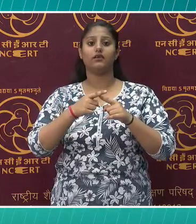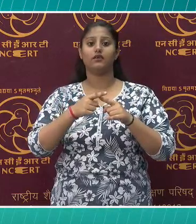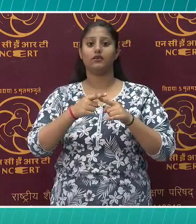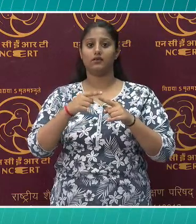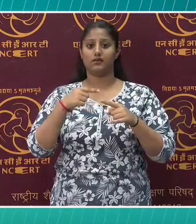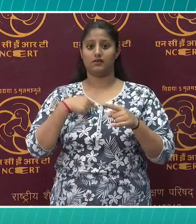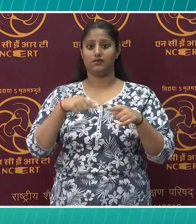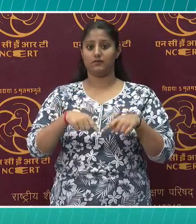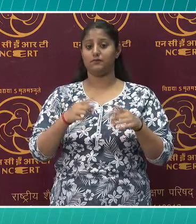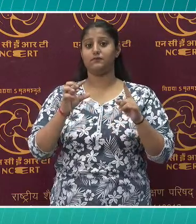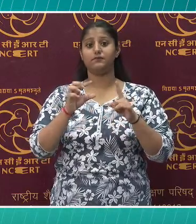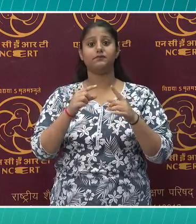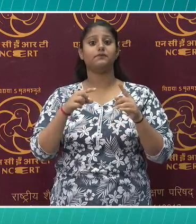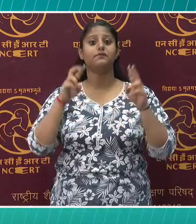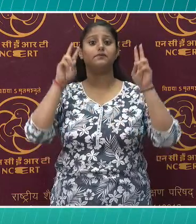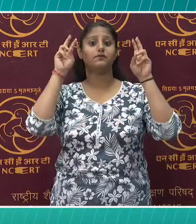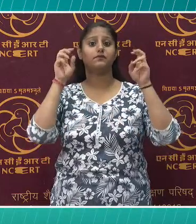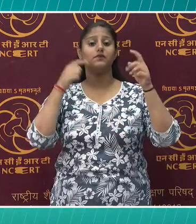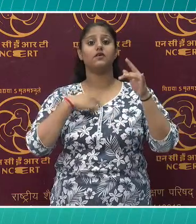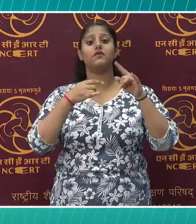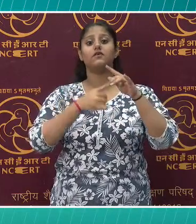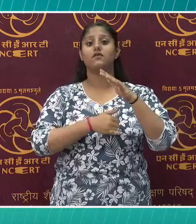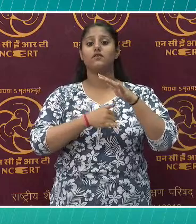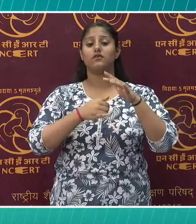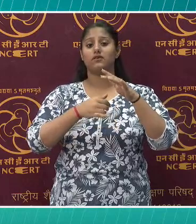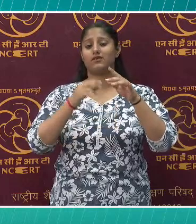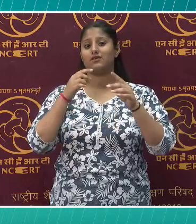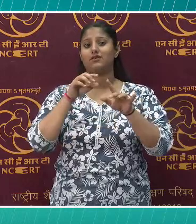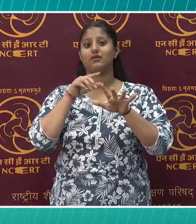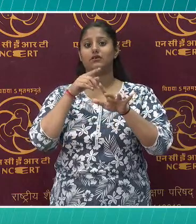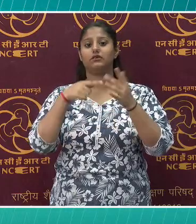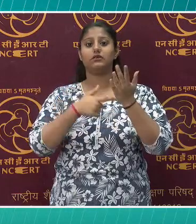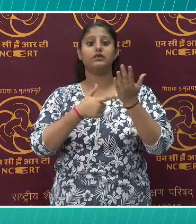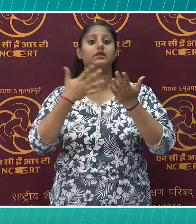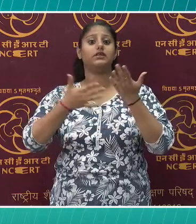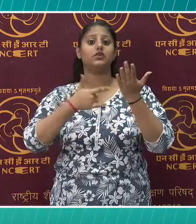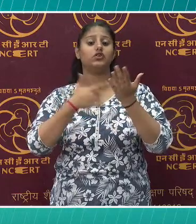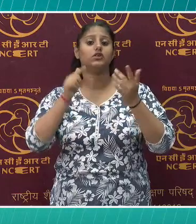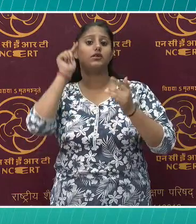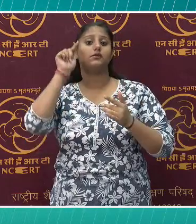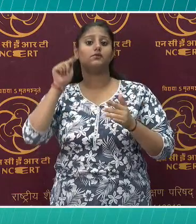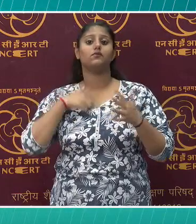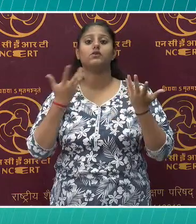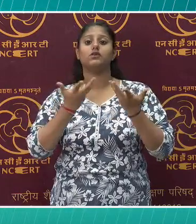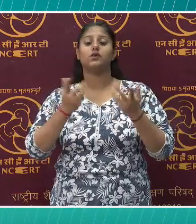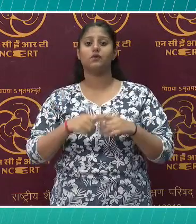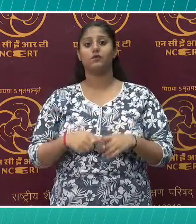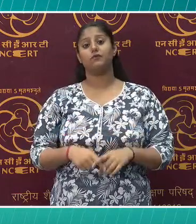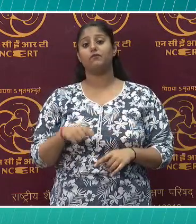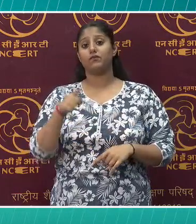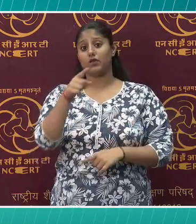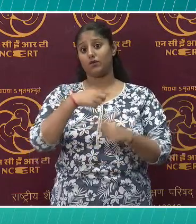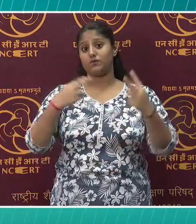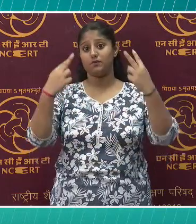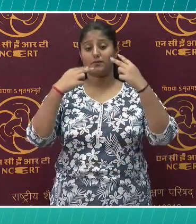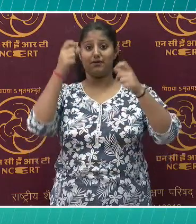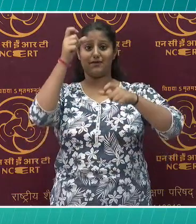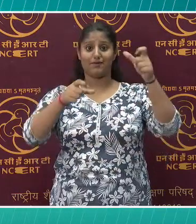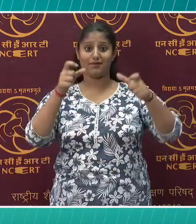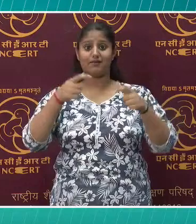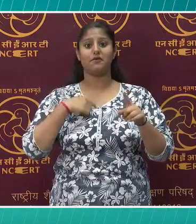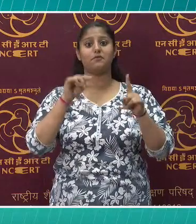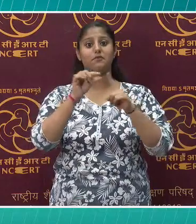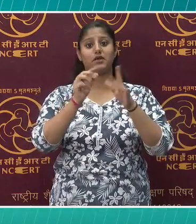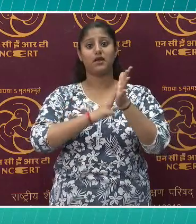are doing this series called Transformational Teaching for the past couple of weeks. You're watching us on